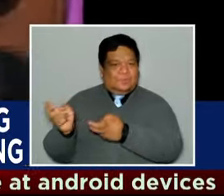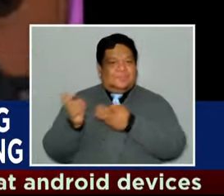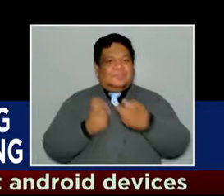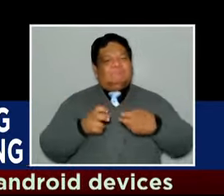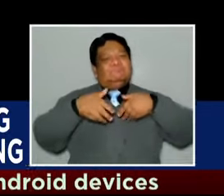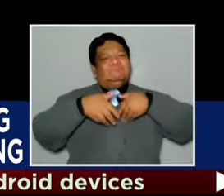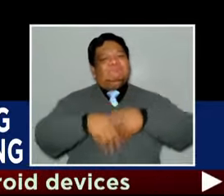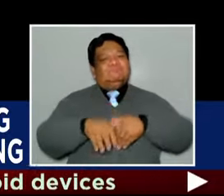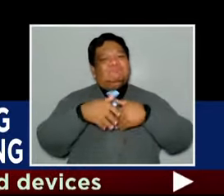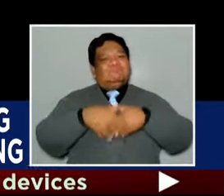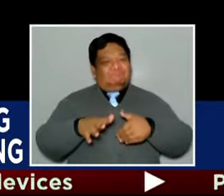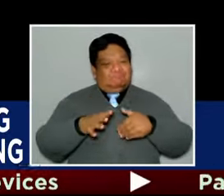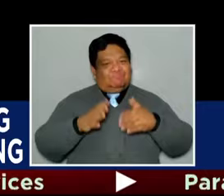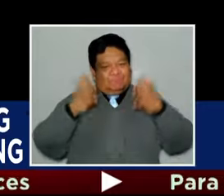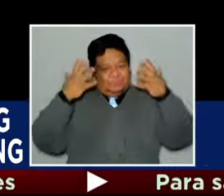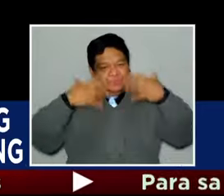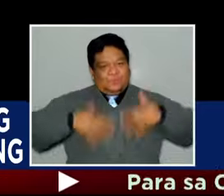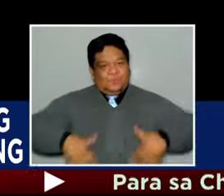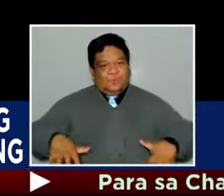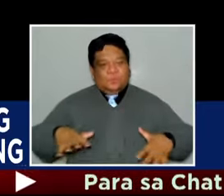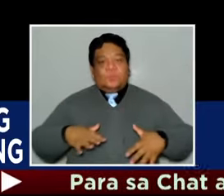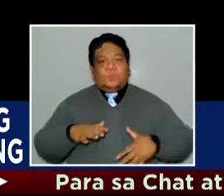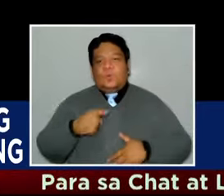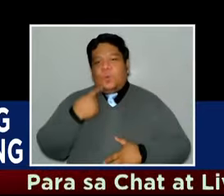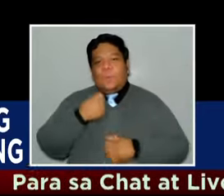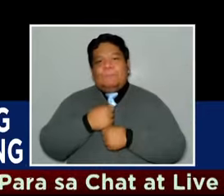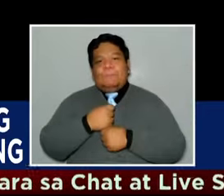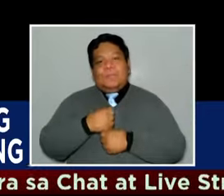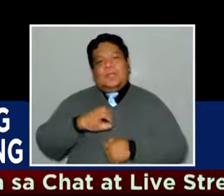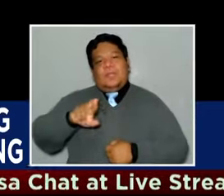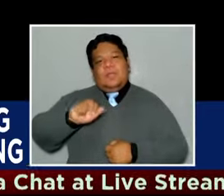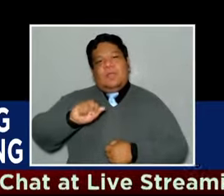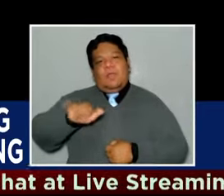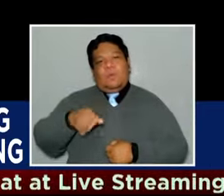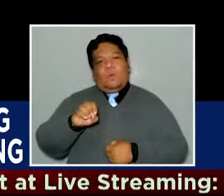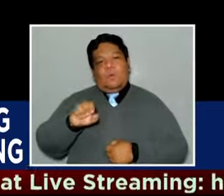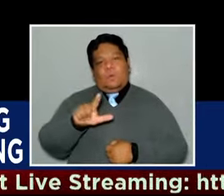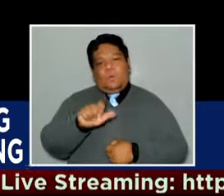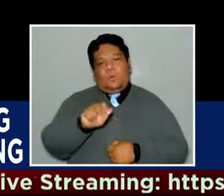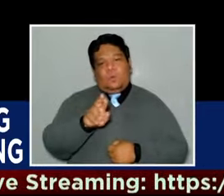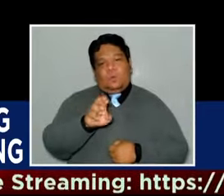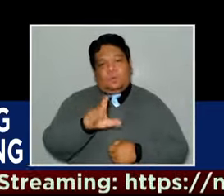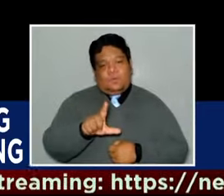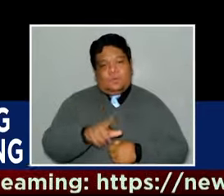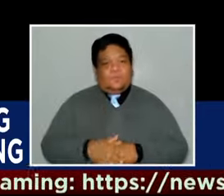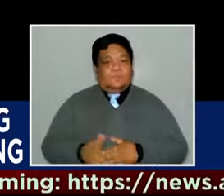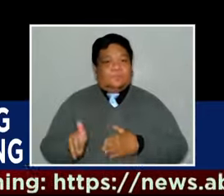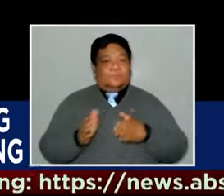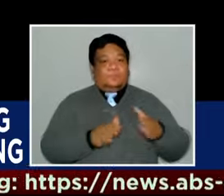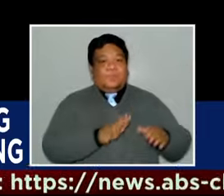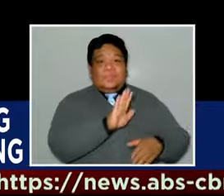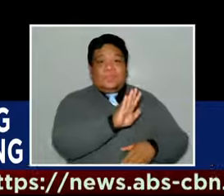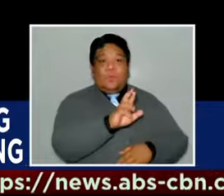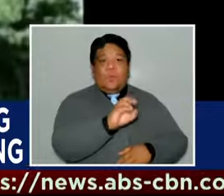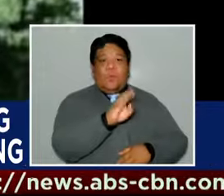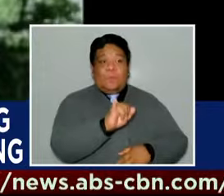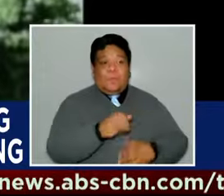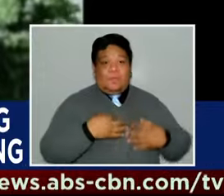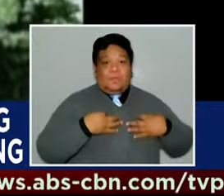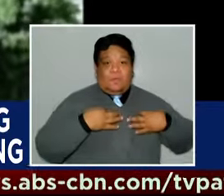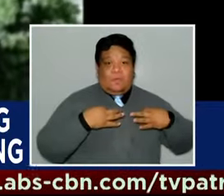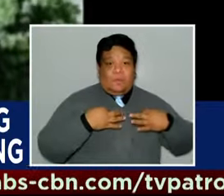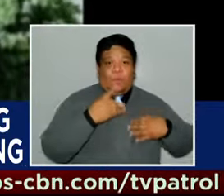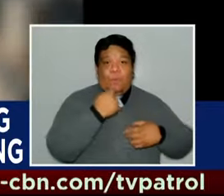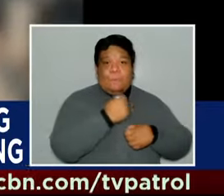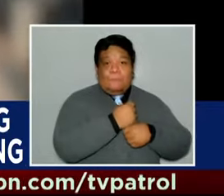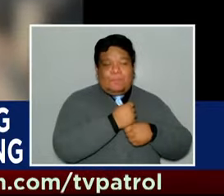Laurel ang kanyang suot sa reception pati sa bridesmaids. Si Vin Orias naman ang lumikha ng barong ni Robbie at mga groomsmen. Ibinahagi